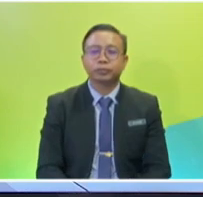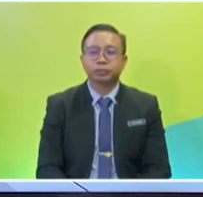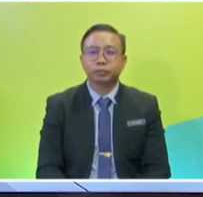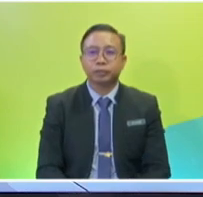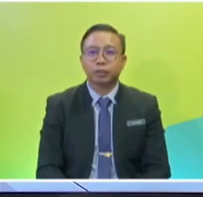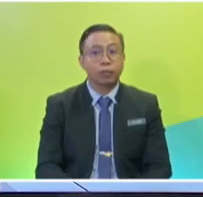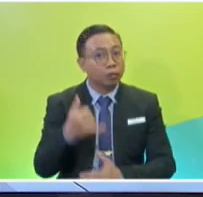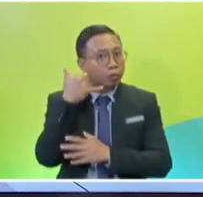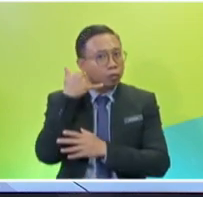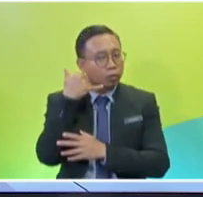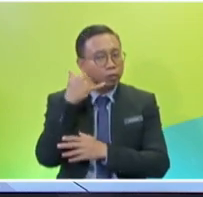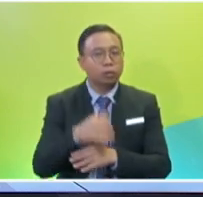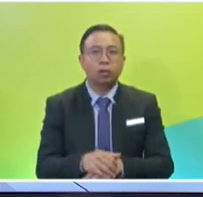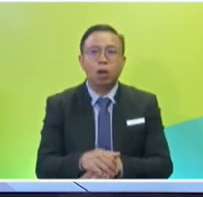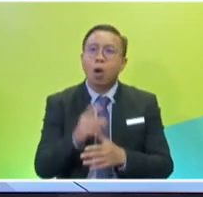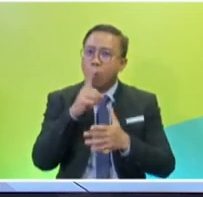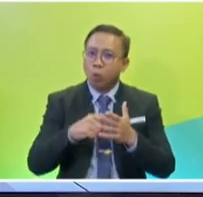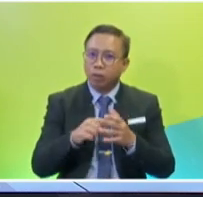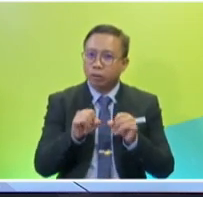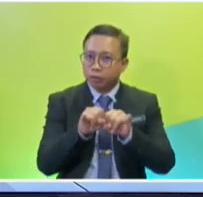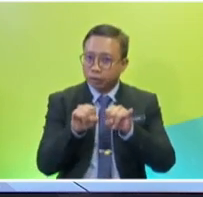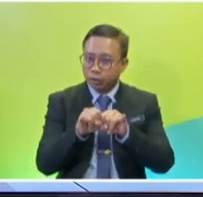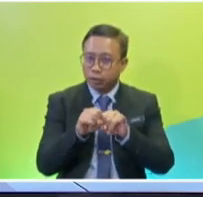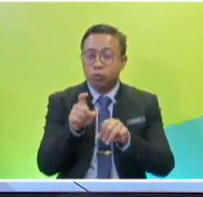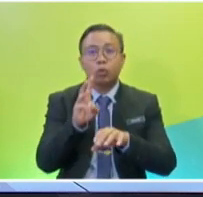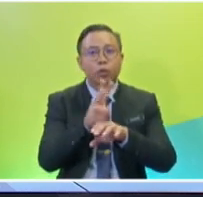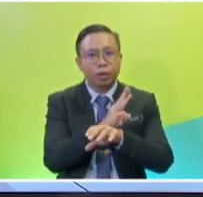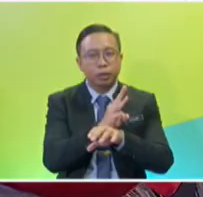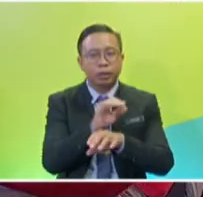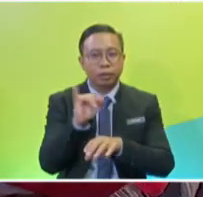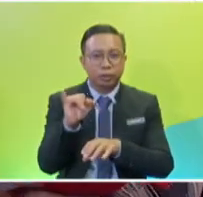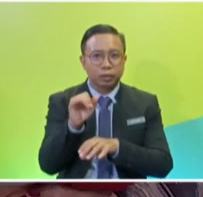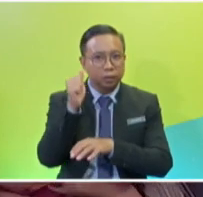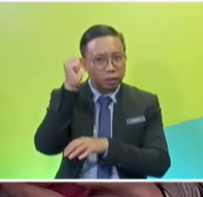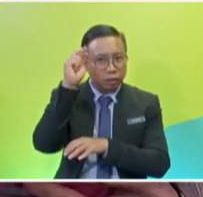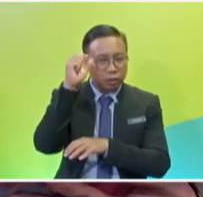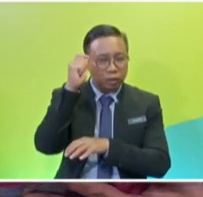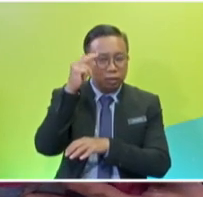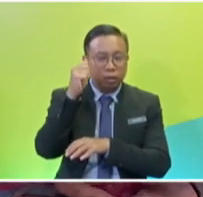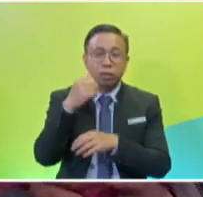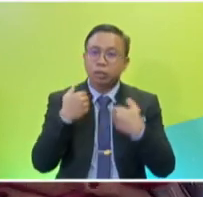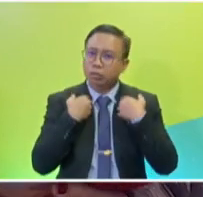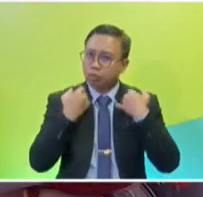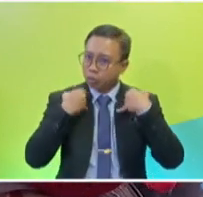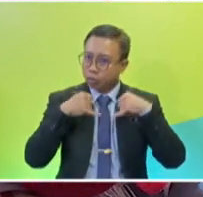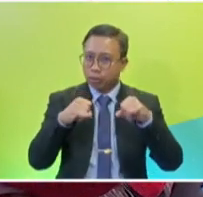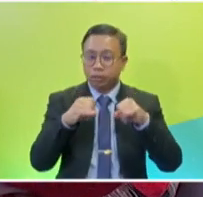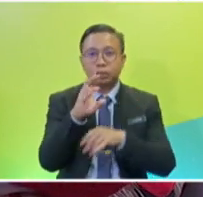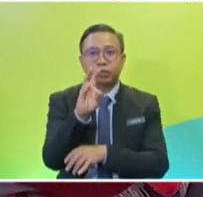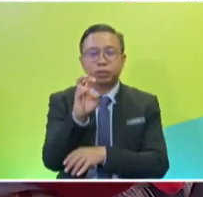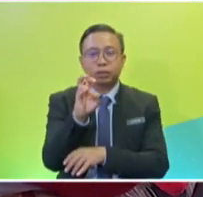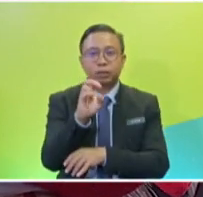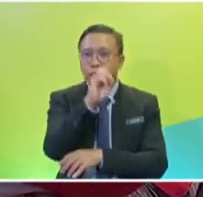Anga, yeah. Anga, what size t-shirt are you wearing, Anga? Yes, it's on sale. 70%,